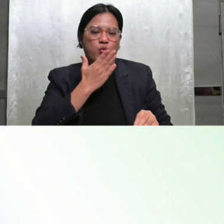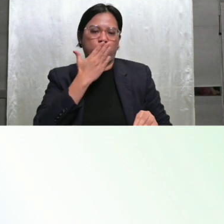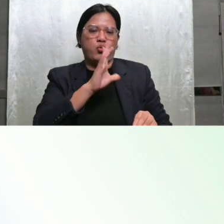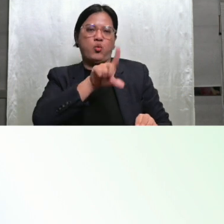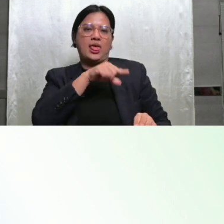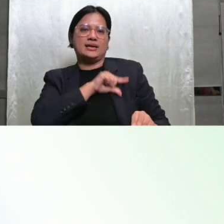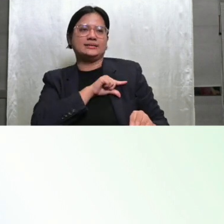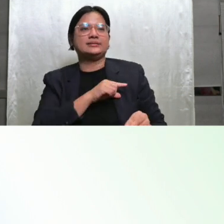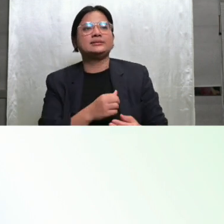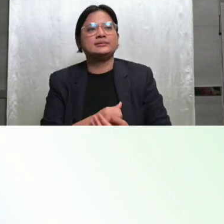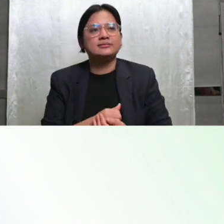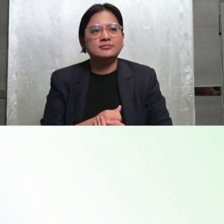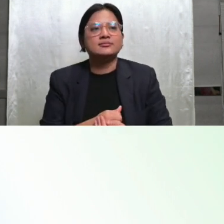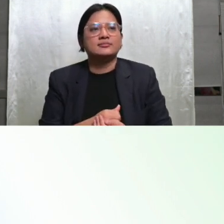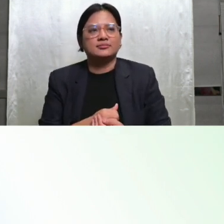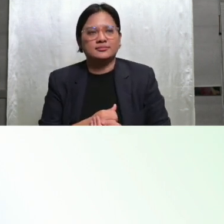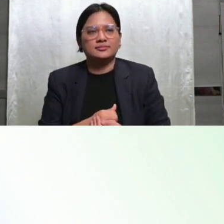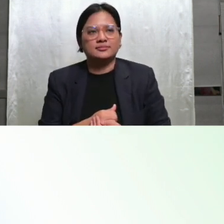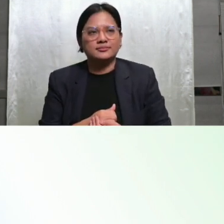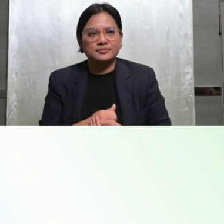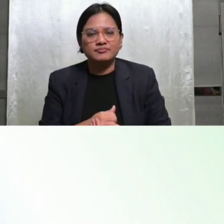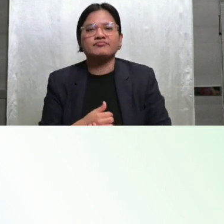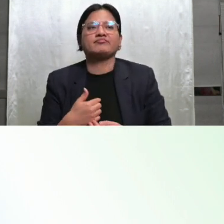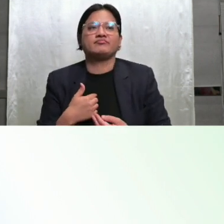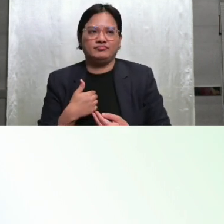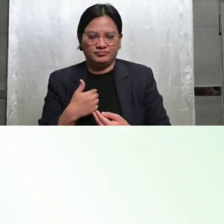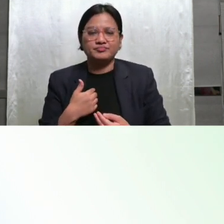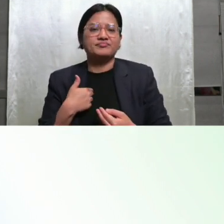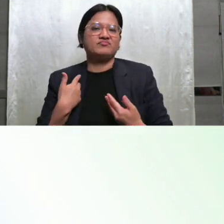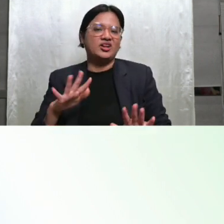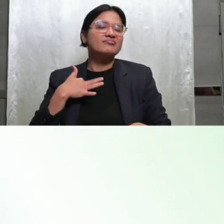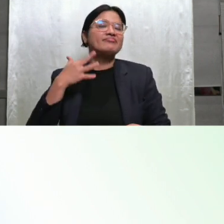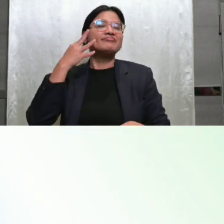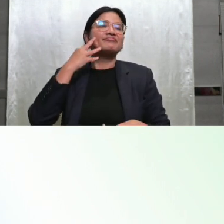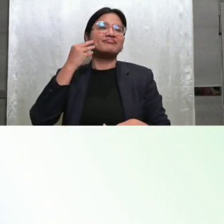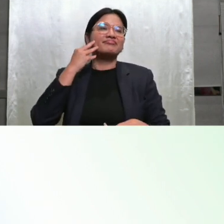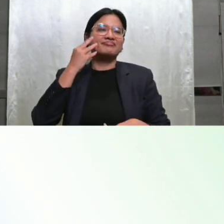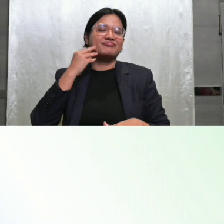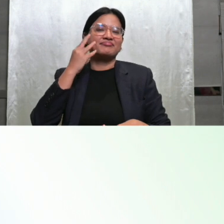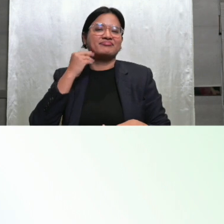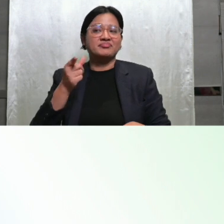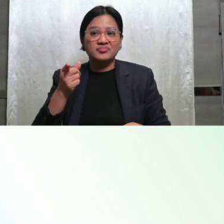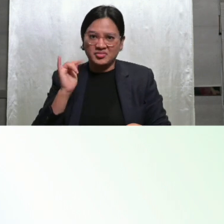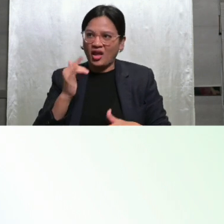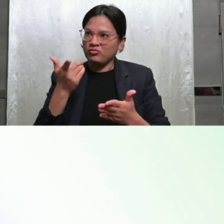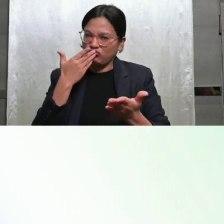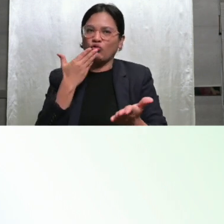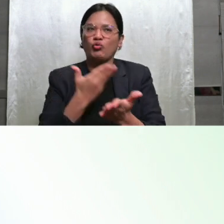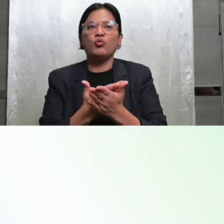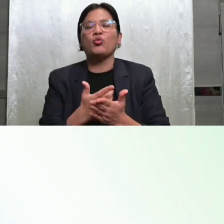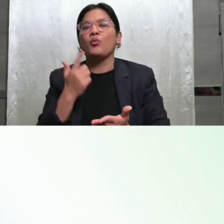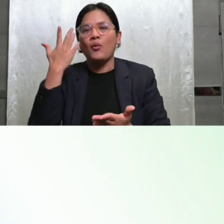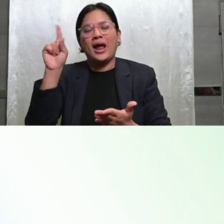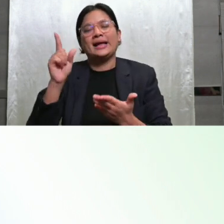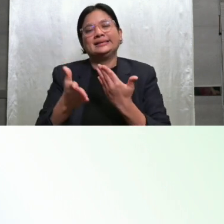of grading with Codavery within Courseology. Let us simplify your life. Join the educational revolution and elevate your teaching with